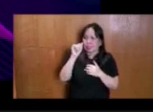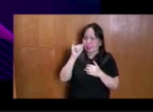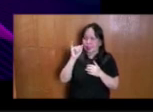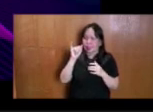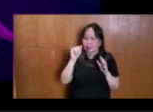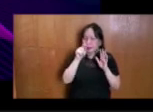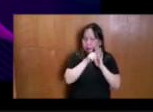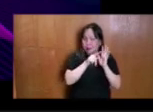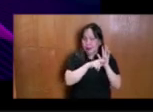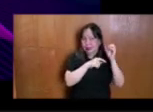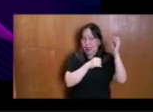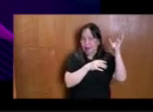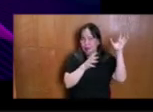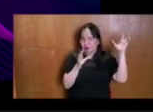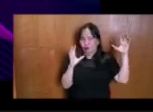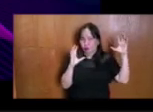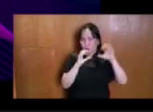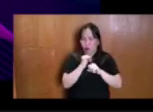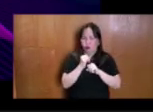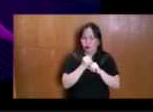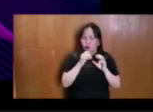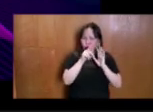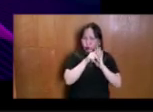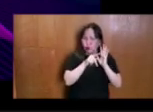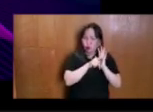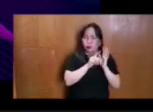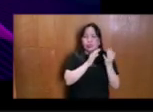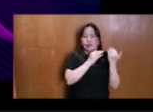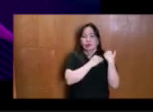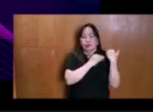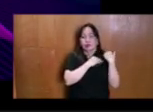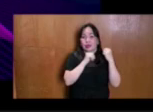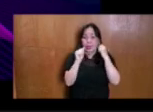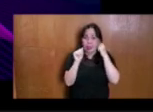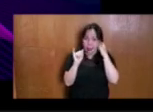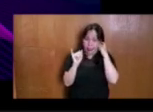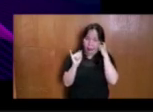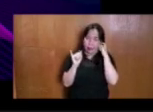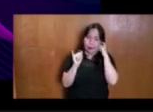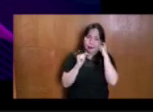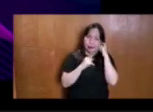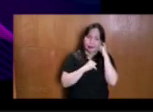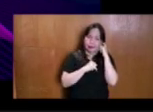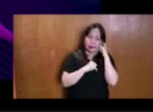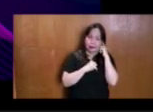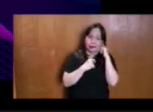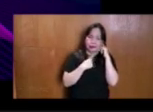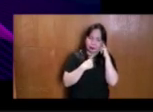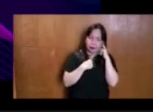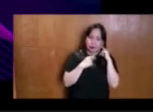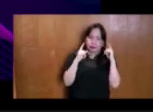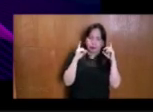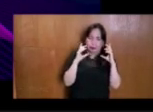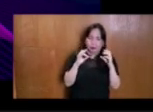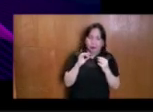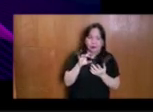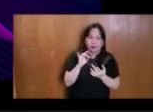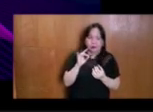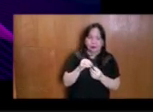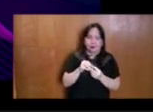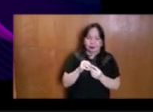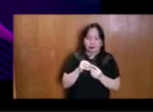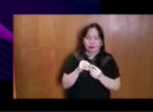these principles. Some would call it responsible AI, but there are other principles. And so, I chose to use the